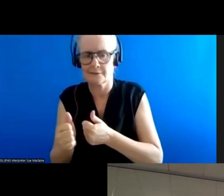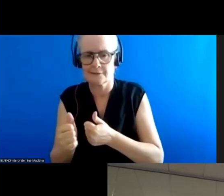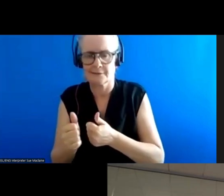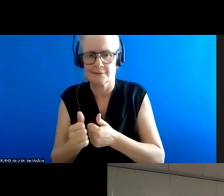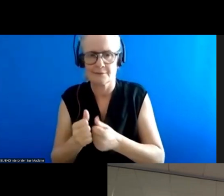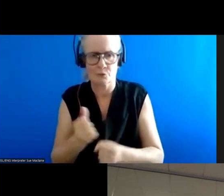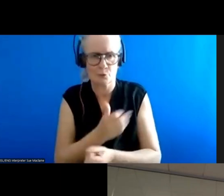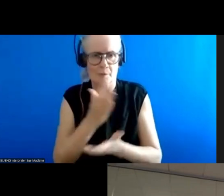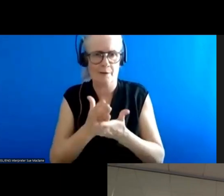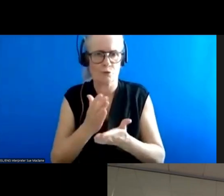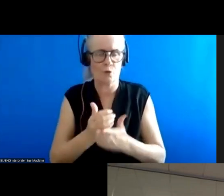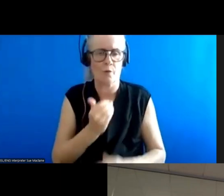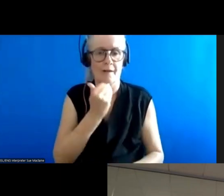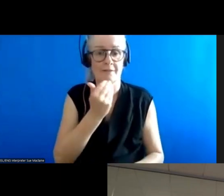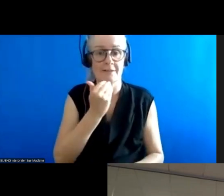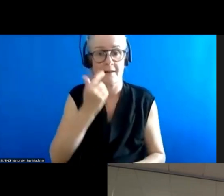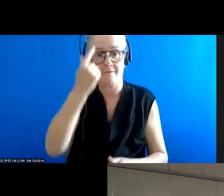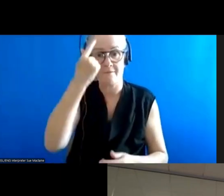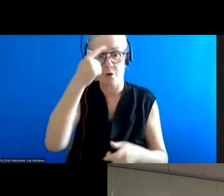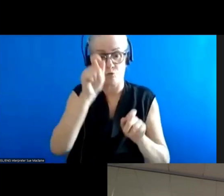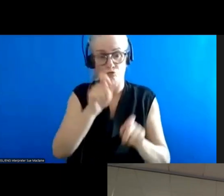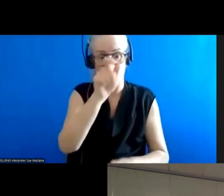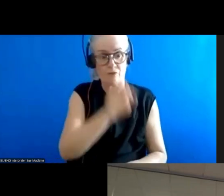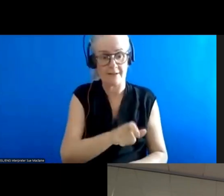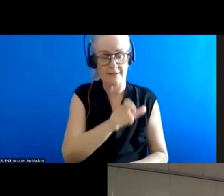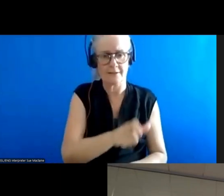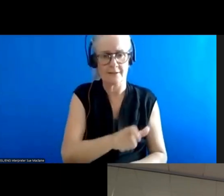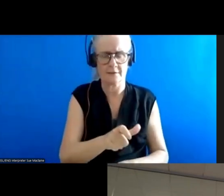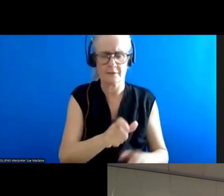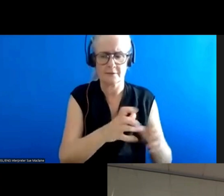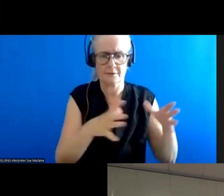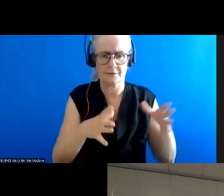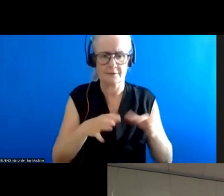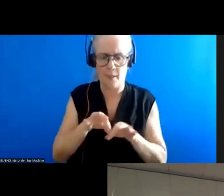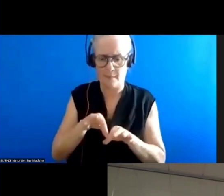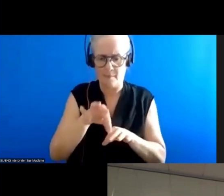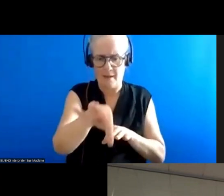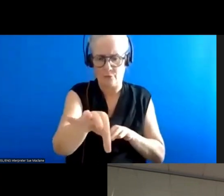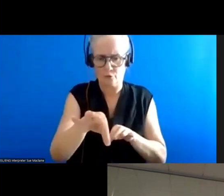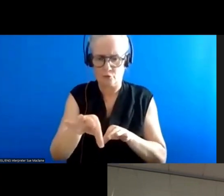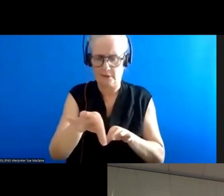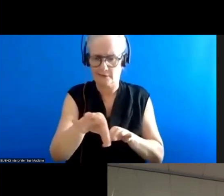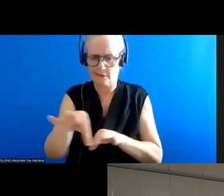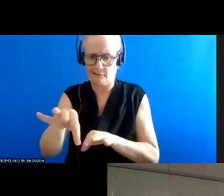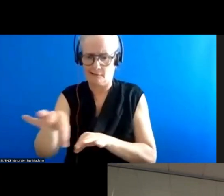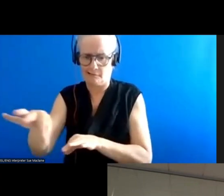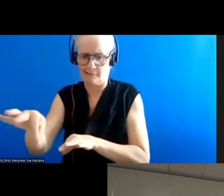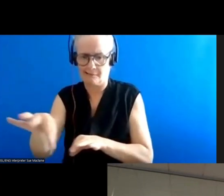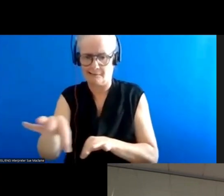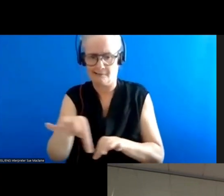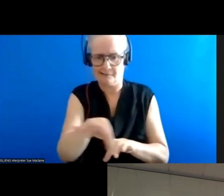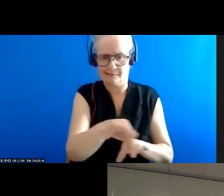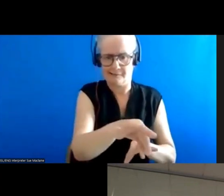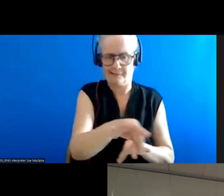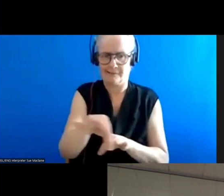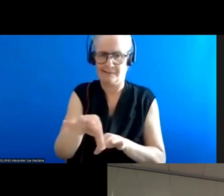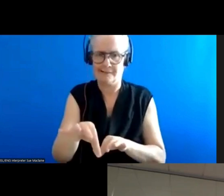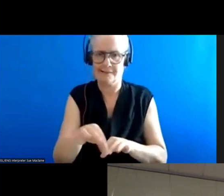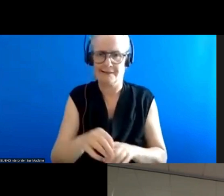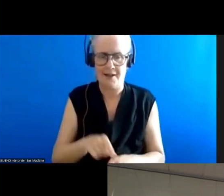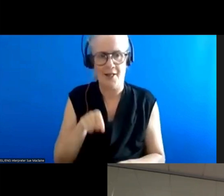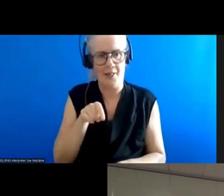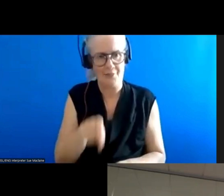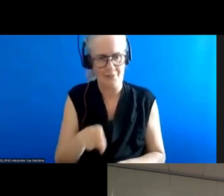where that ends is going to be a quite an interesting one, and probably quite a lively